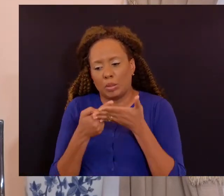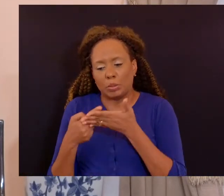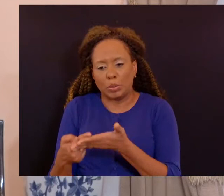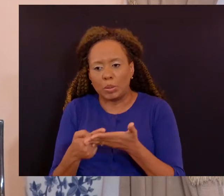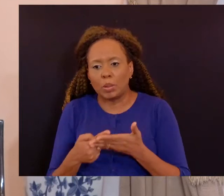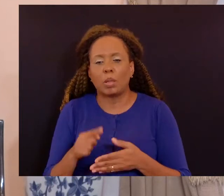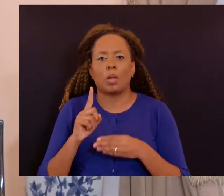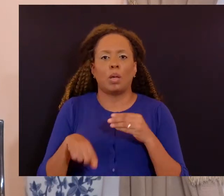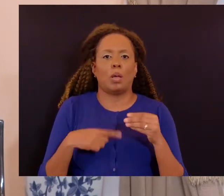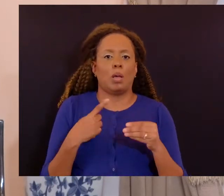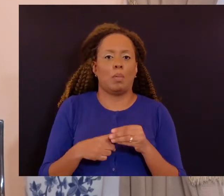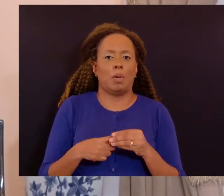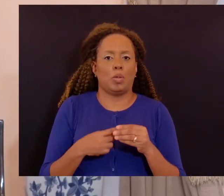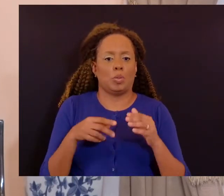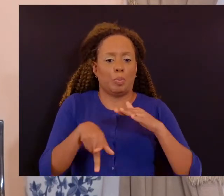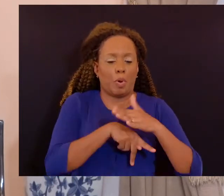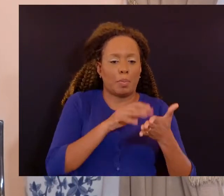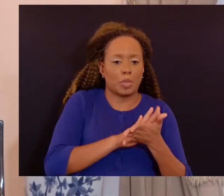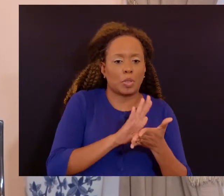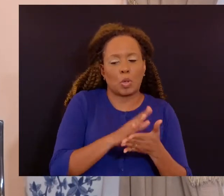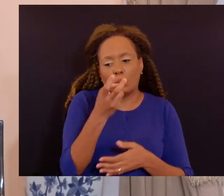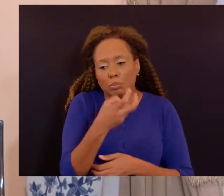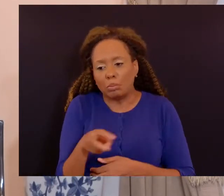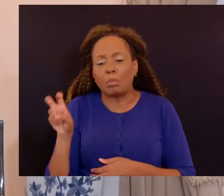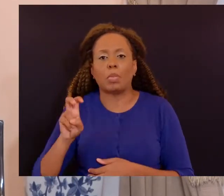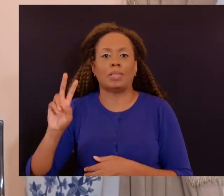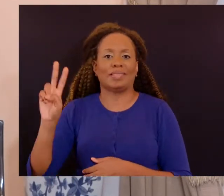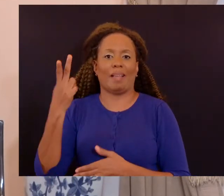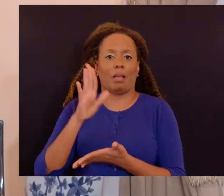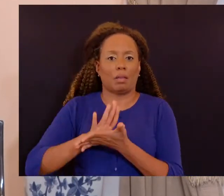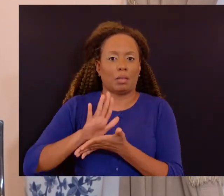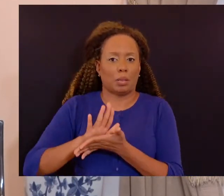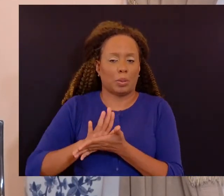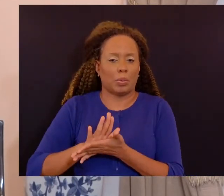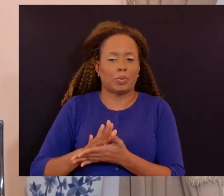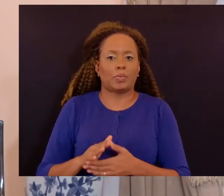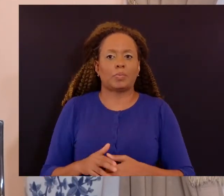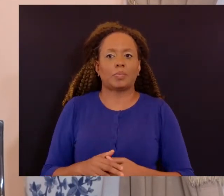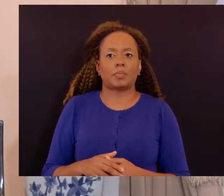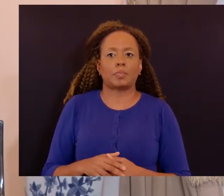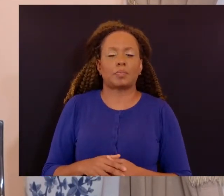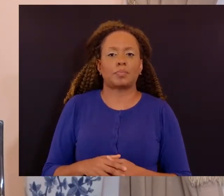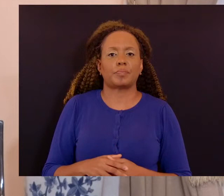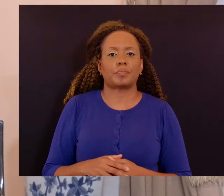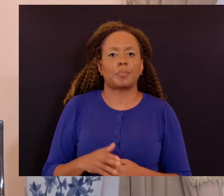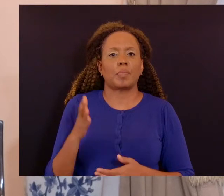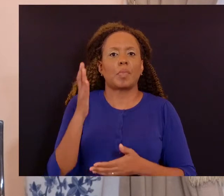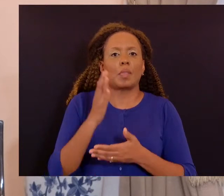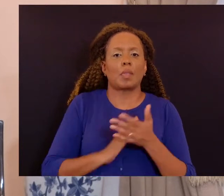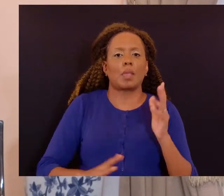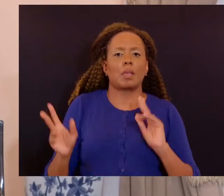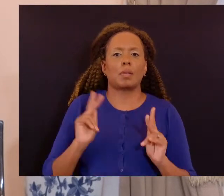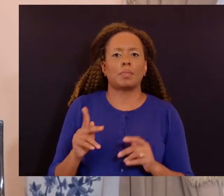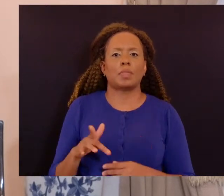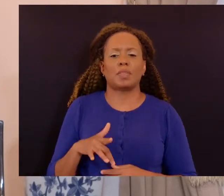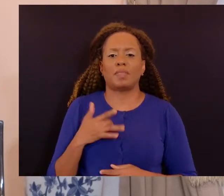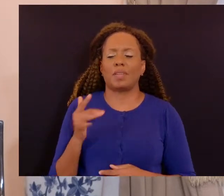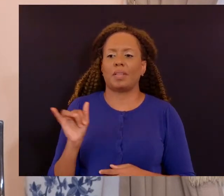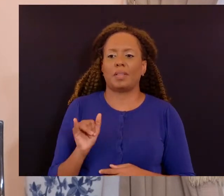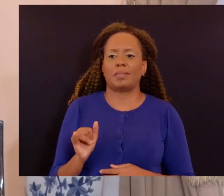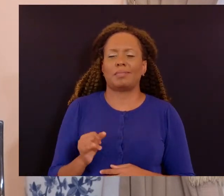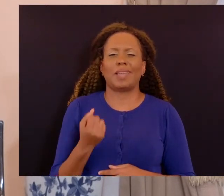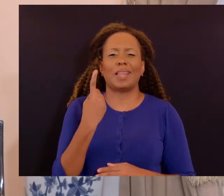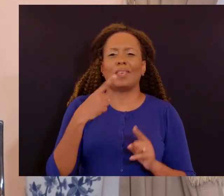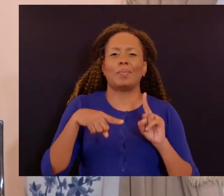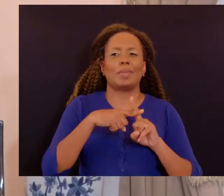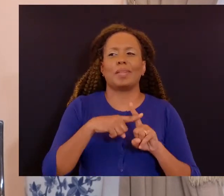middle schools or to secondary schools. I think generally there is a feeling that the common entrance has in many ways outlived its purpose